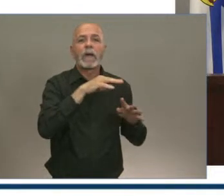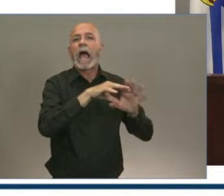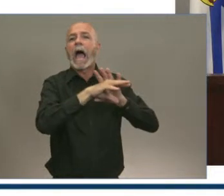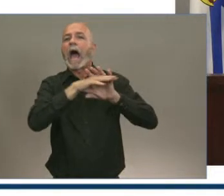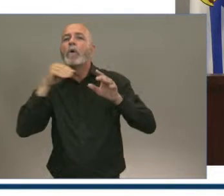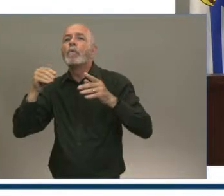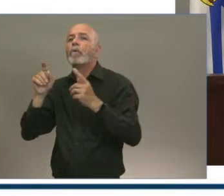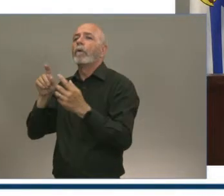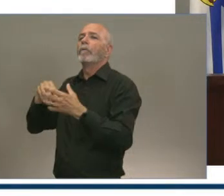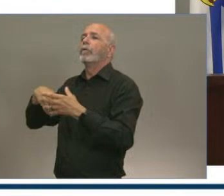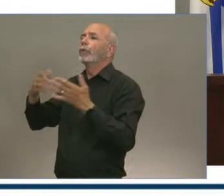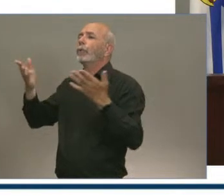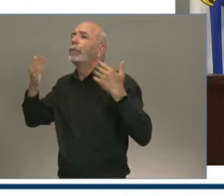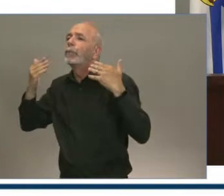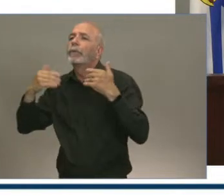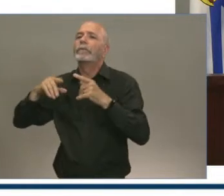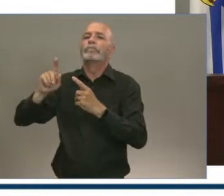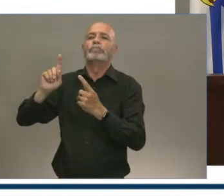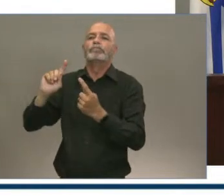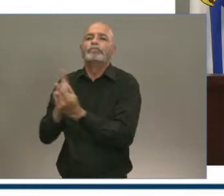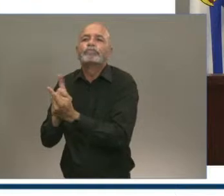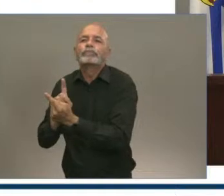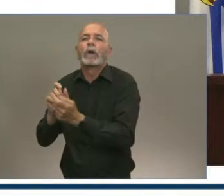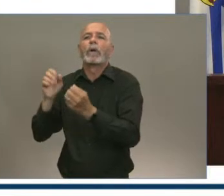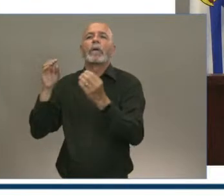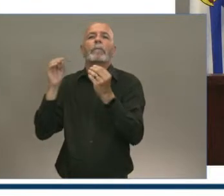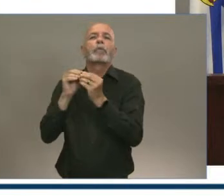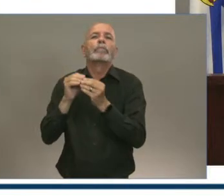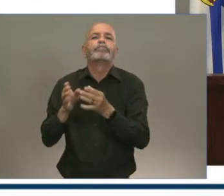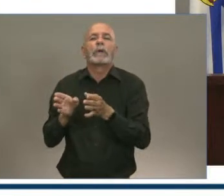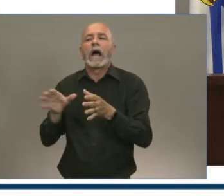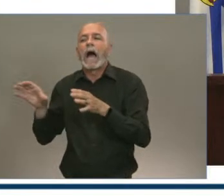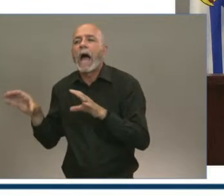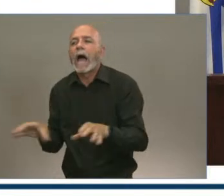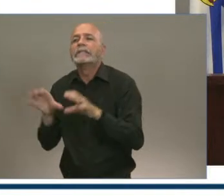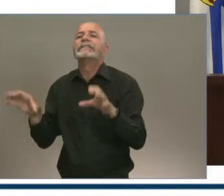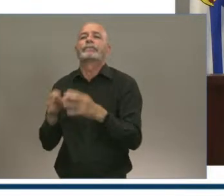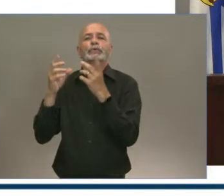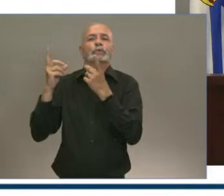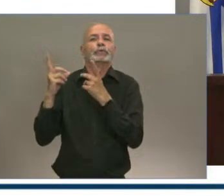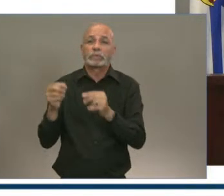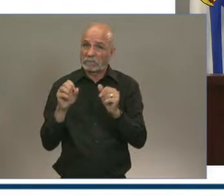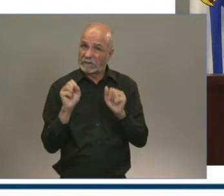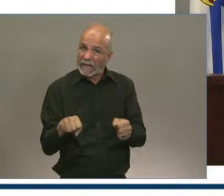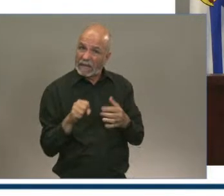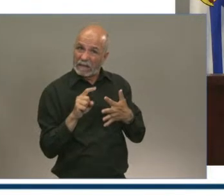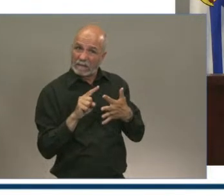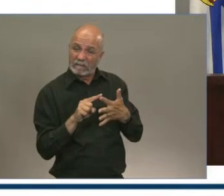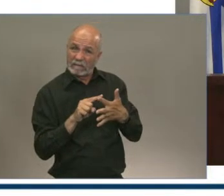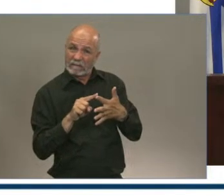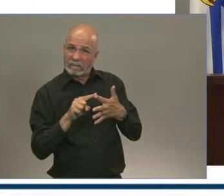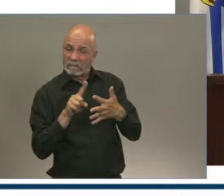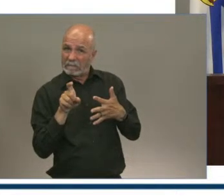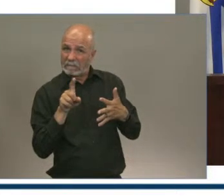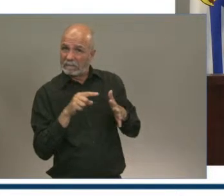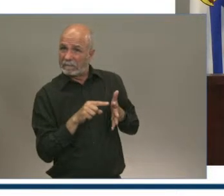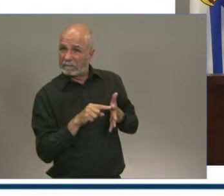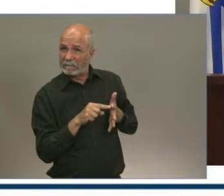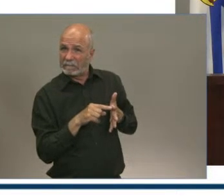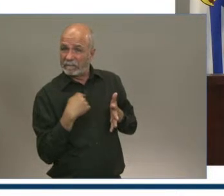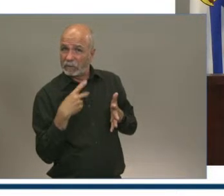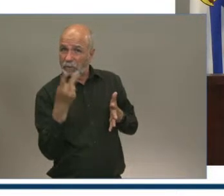just be able to participate in more activities outside of the home if they are fully